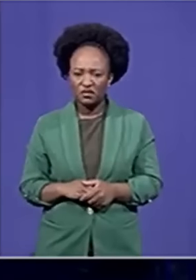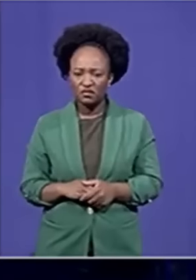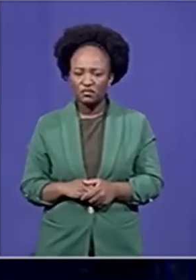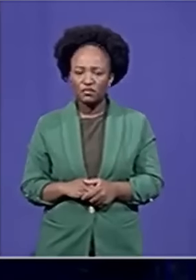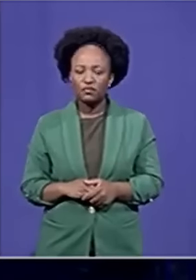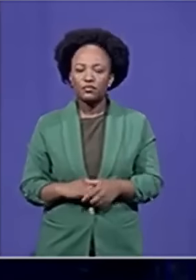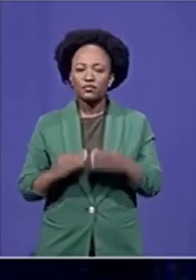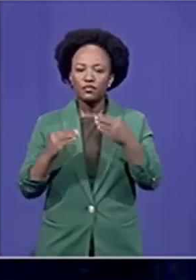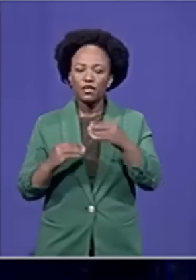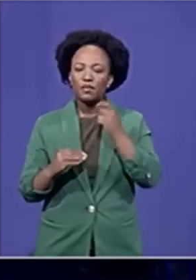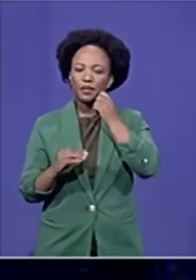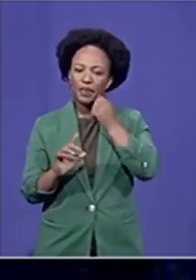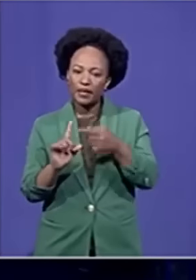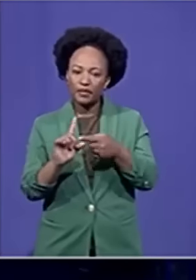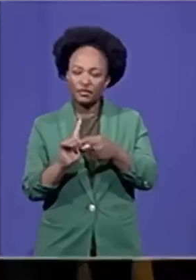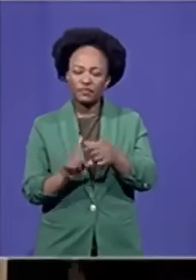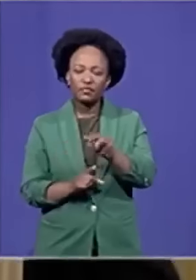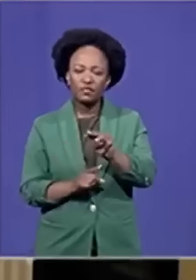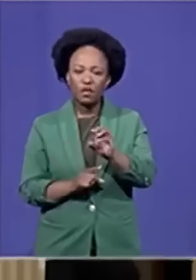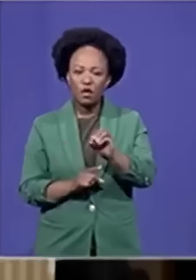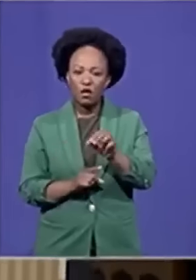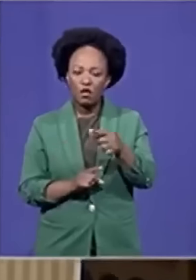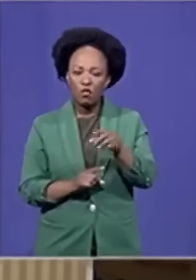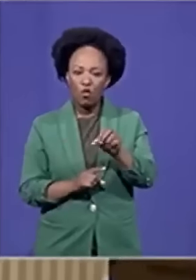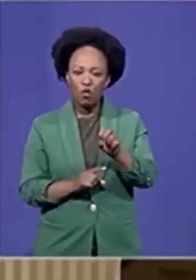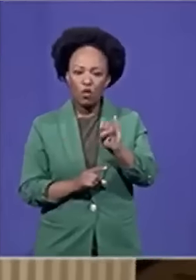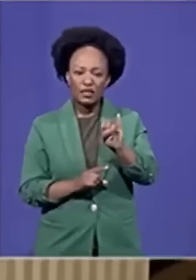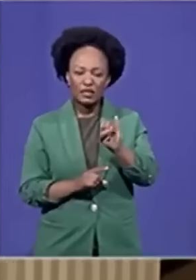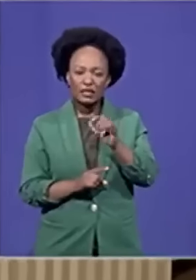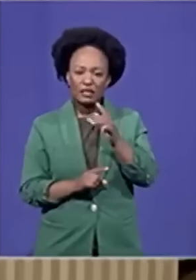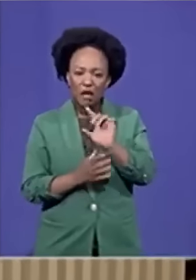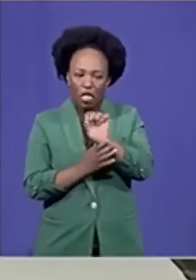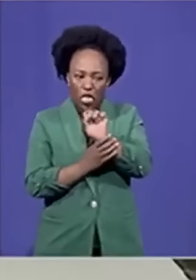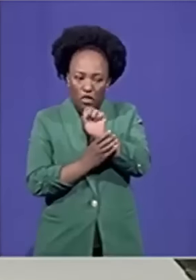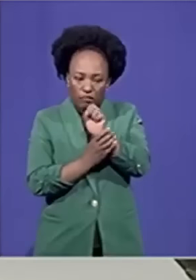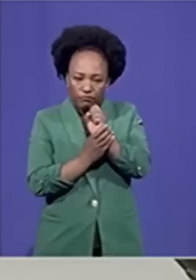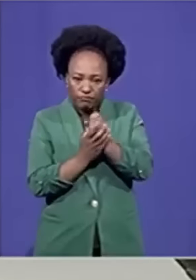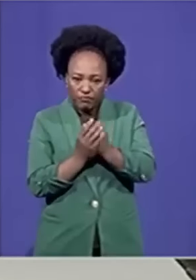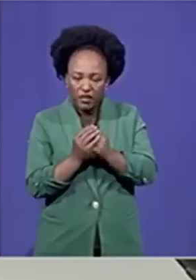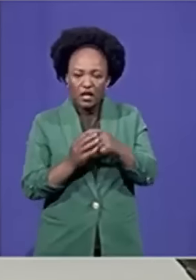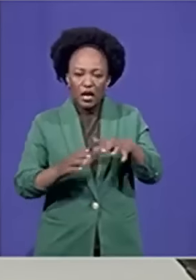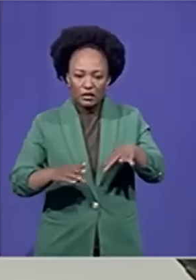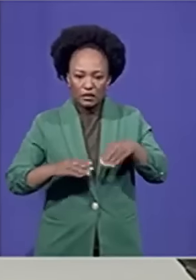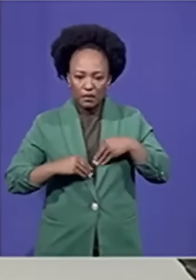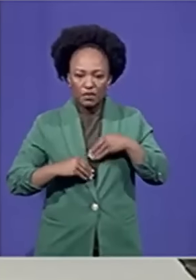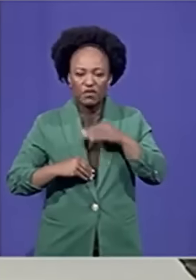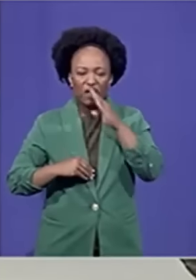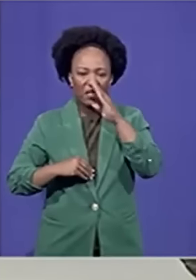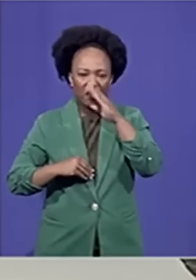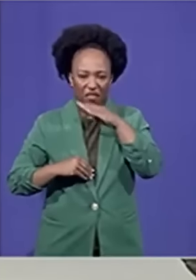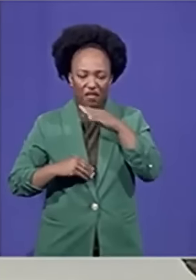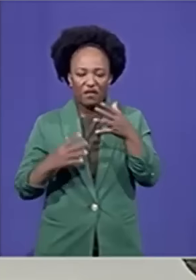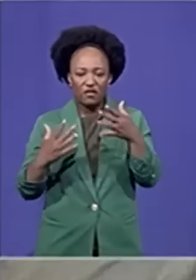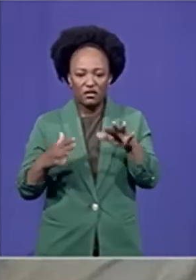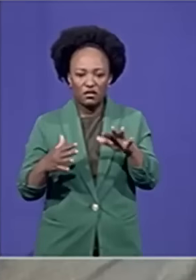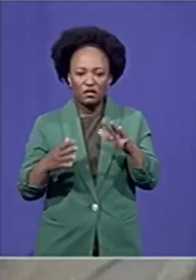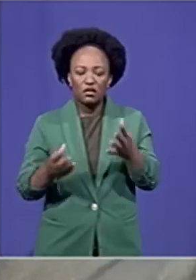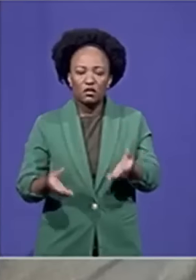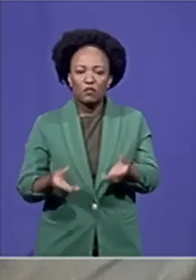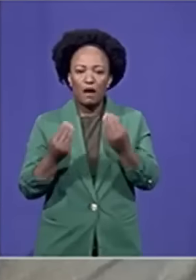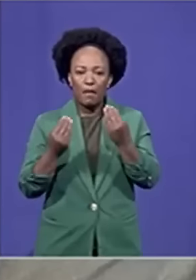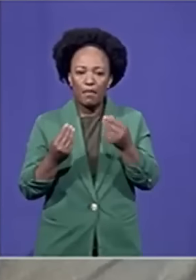Mohwebi Brown Mokgotsi o ile a swaba nko feta molomo a ba amohela hore o buile leshano tlasa kano hore a fumane